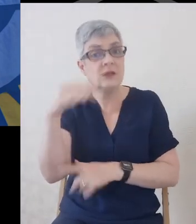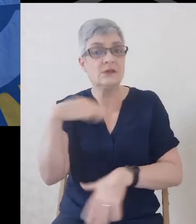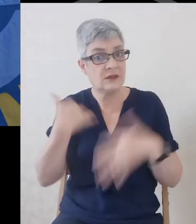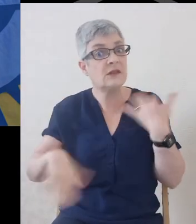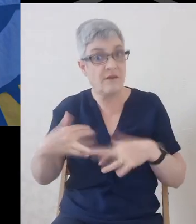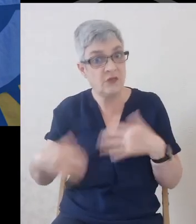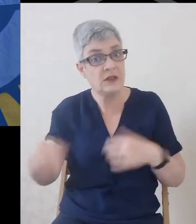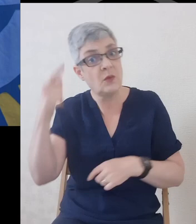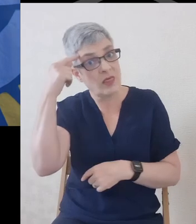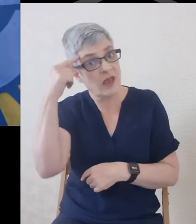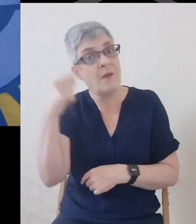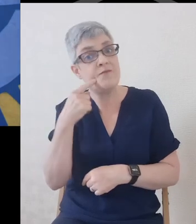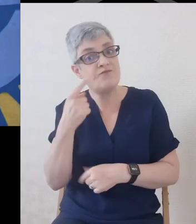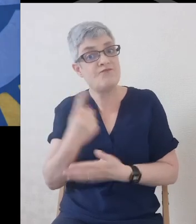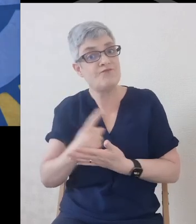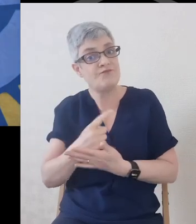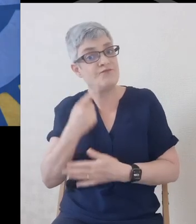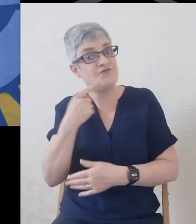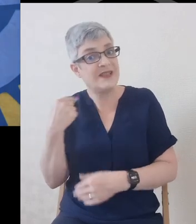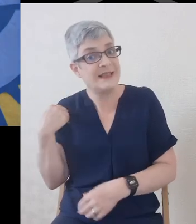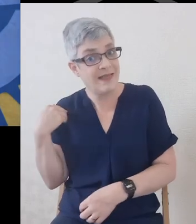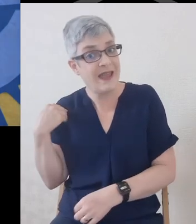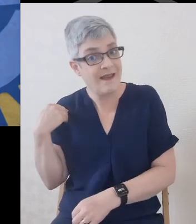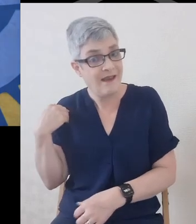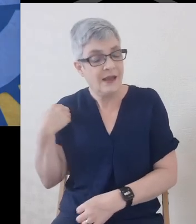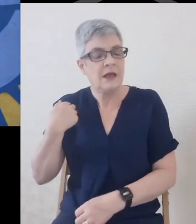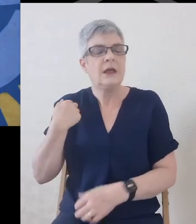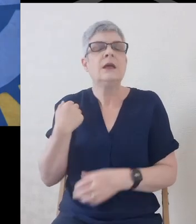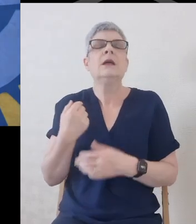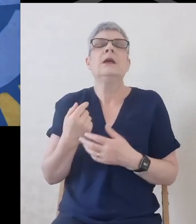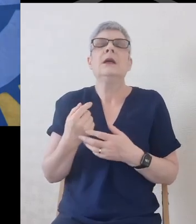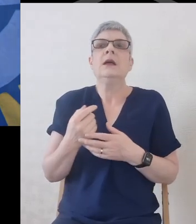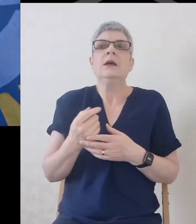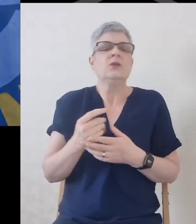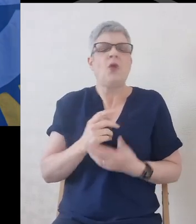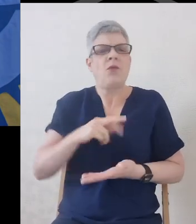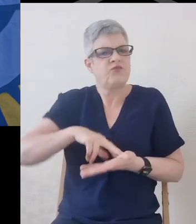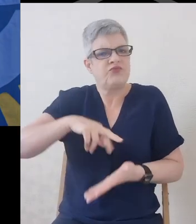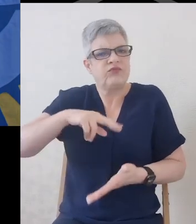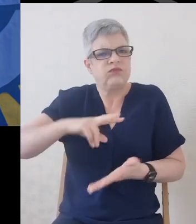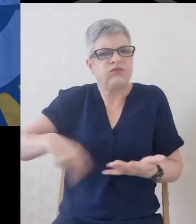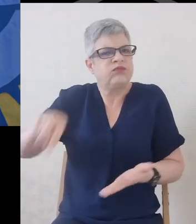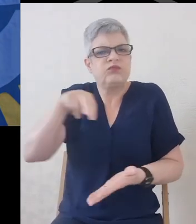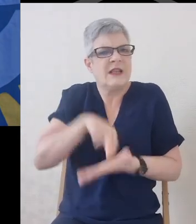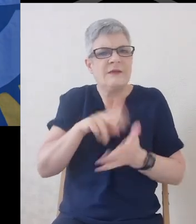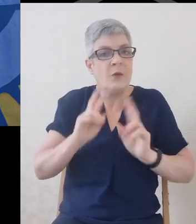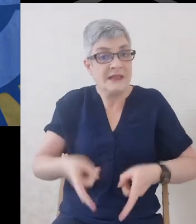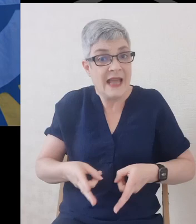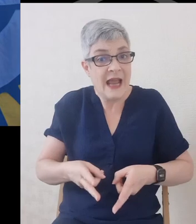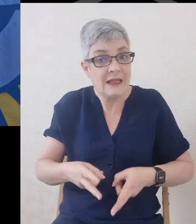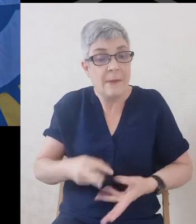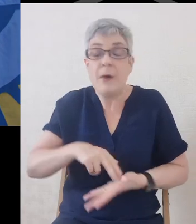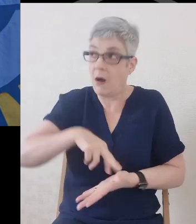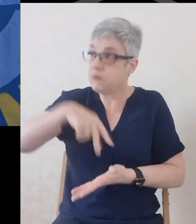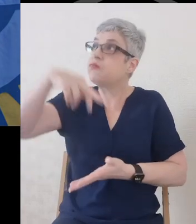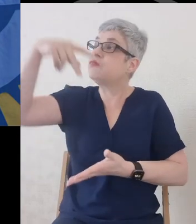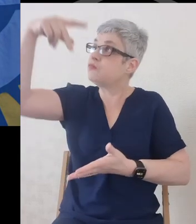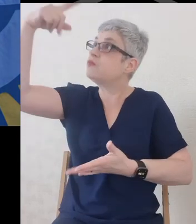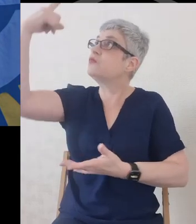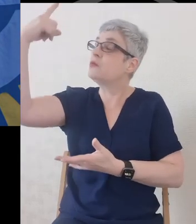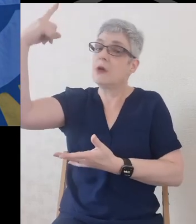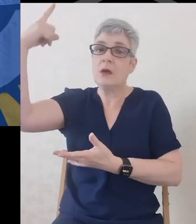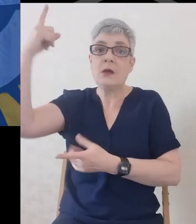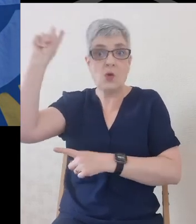recently through Lent and into the Easter Passion, not simply risen from the dead, but ascended into the very presence of